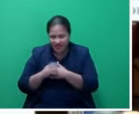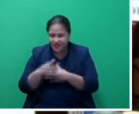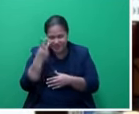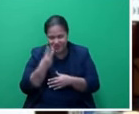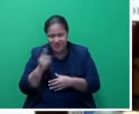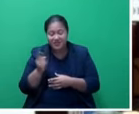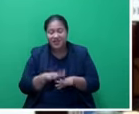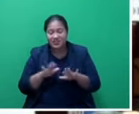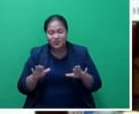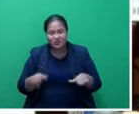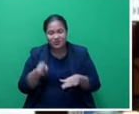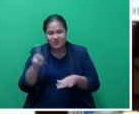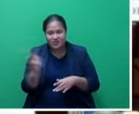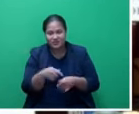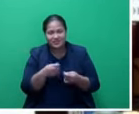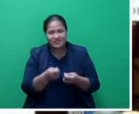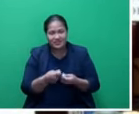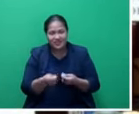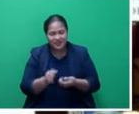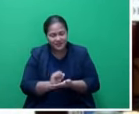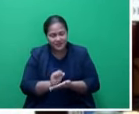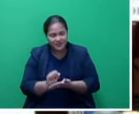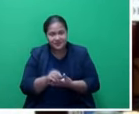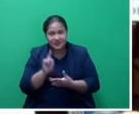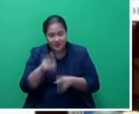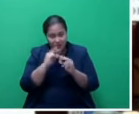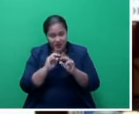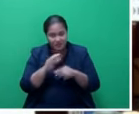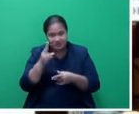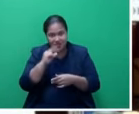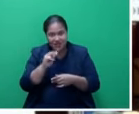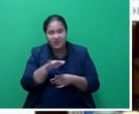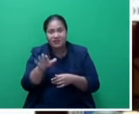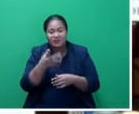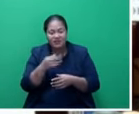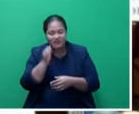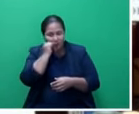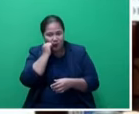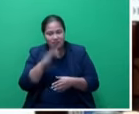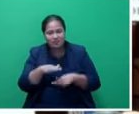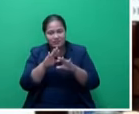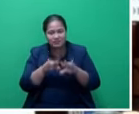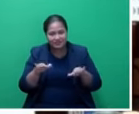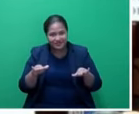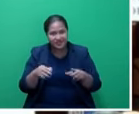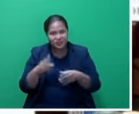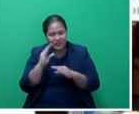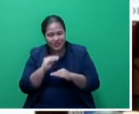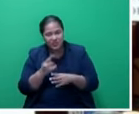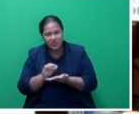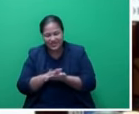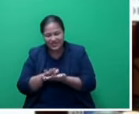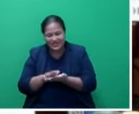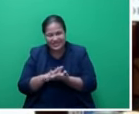and their children. The accommodation center will enable these women vendors to have a warm bed to sleep in with clean